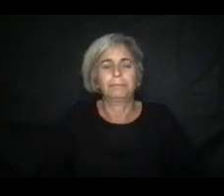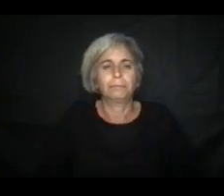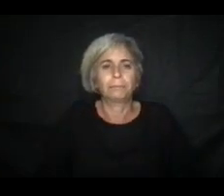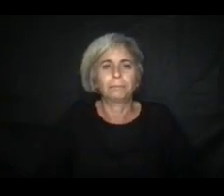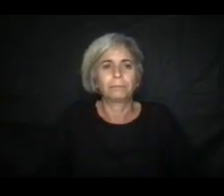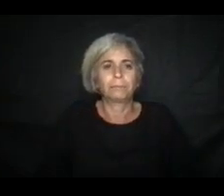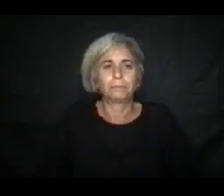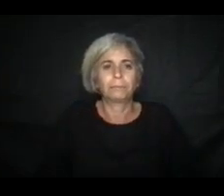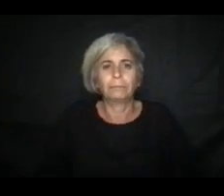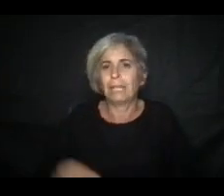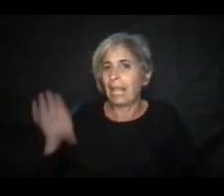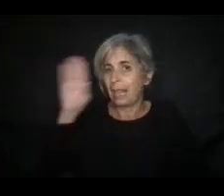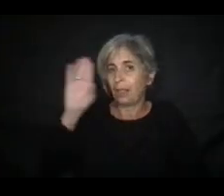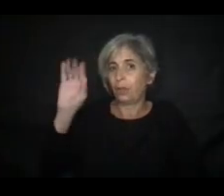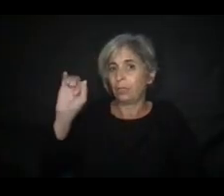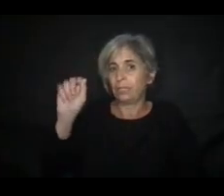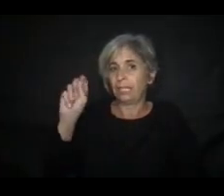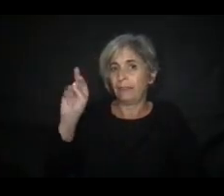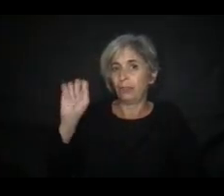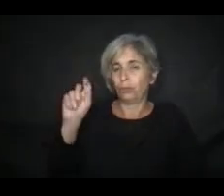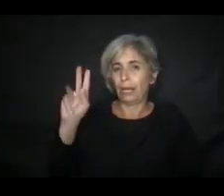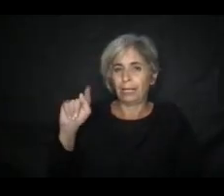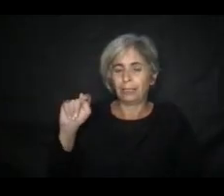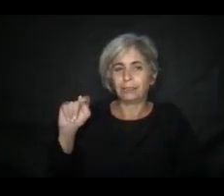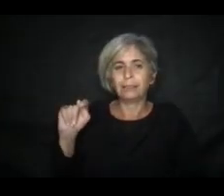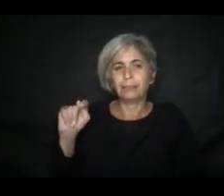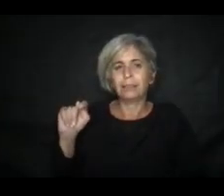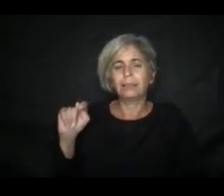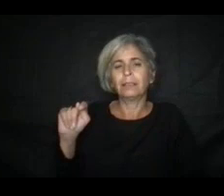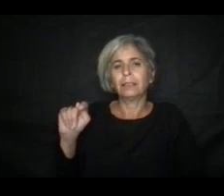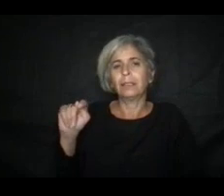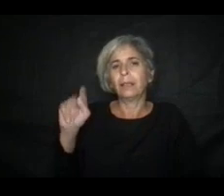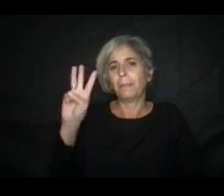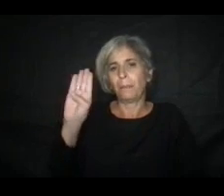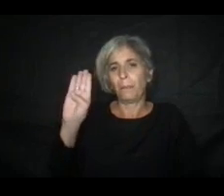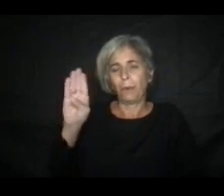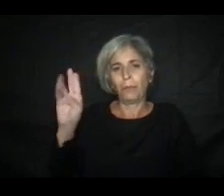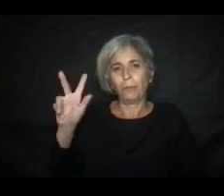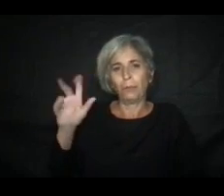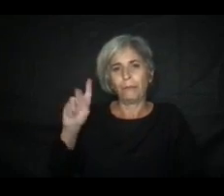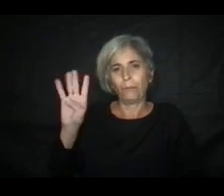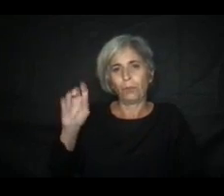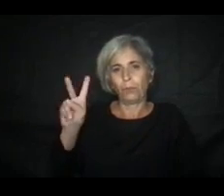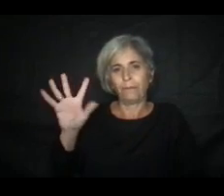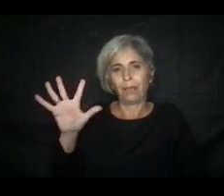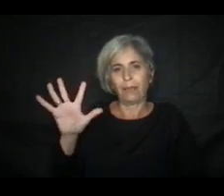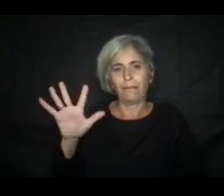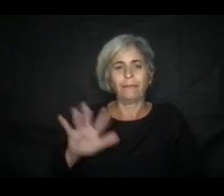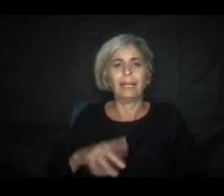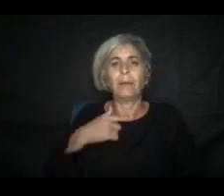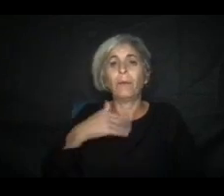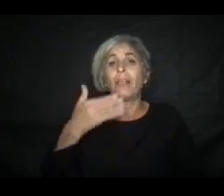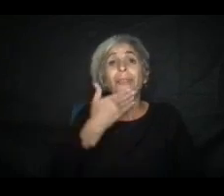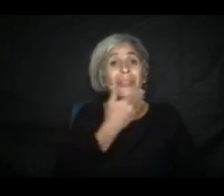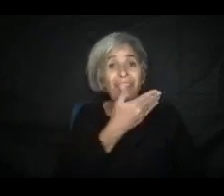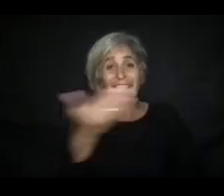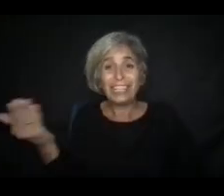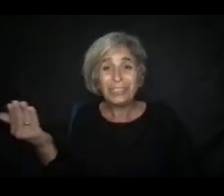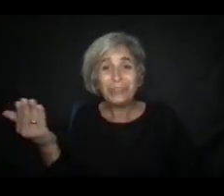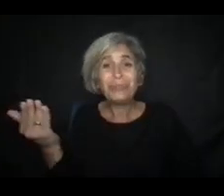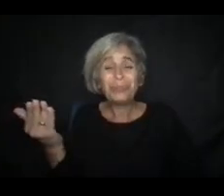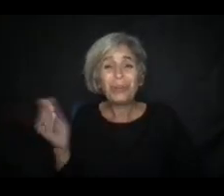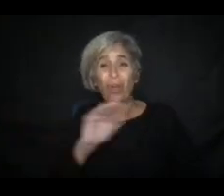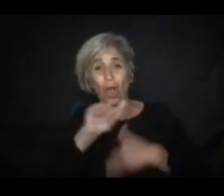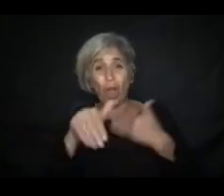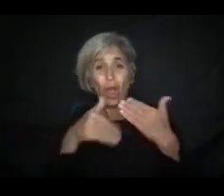Hello, Stephen Grant, 2501 Southwest 11th Court, Boynton Beach, Florida, 33435. I want to thank you and all